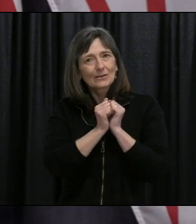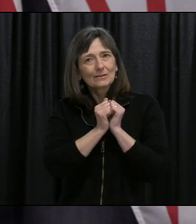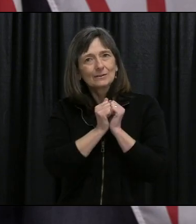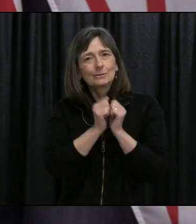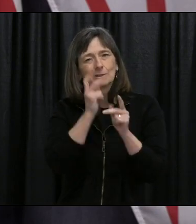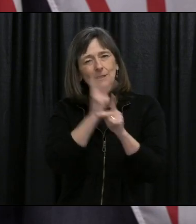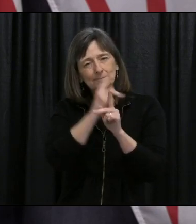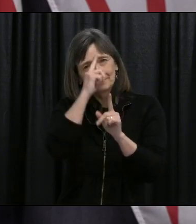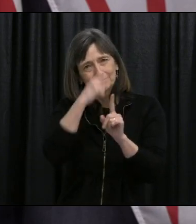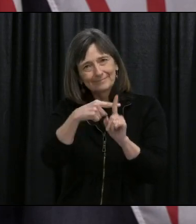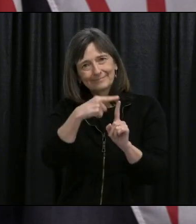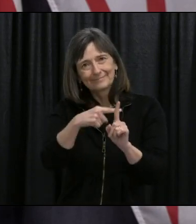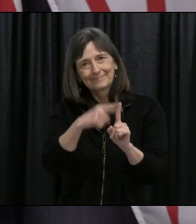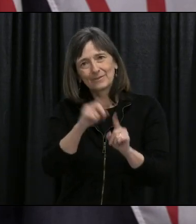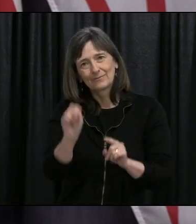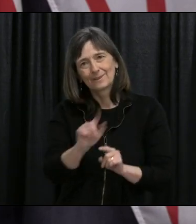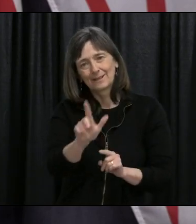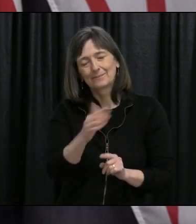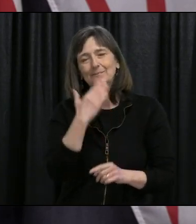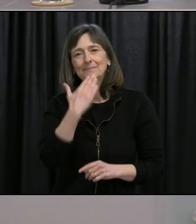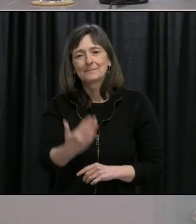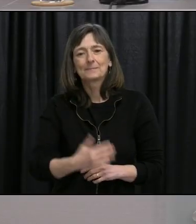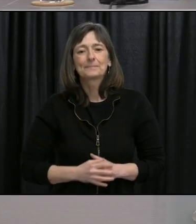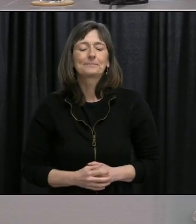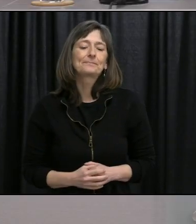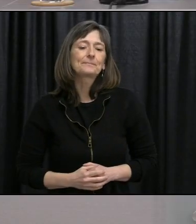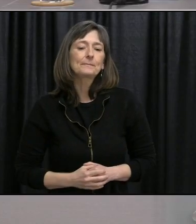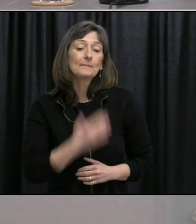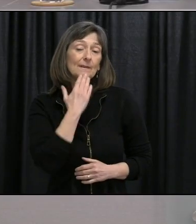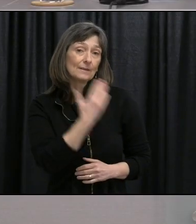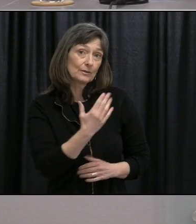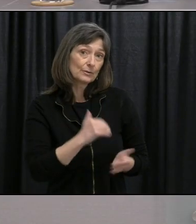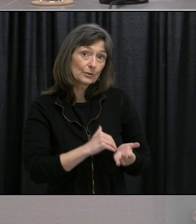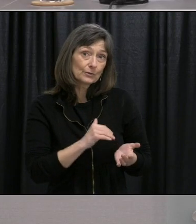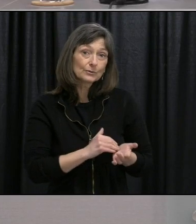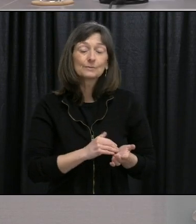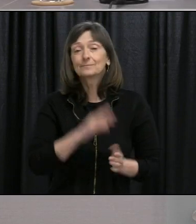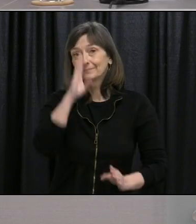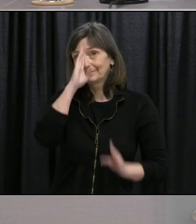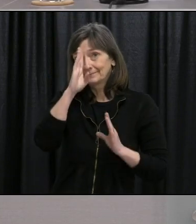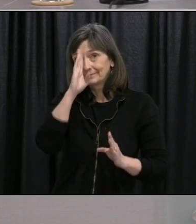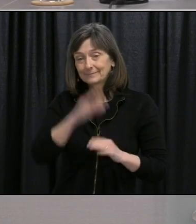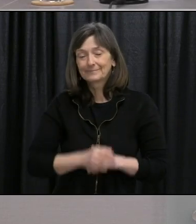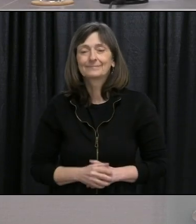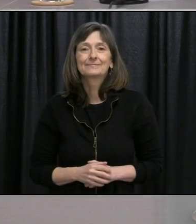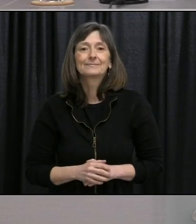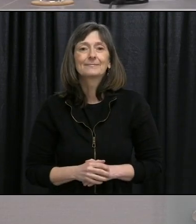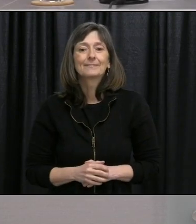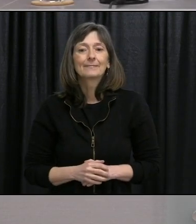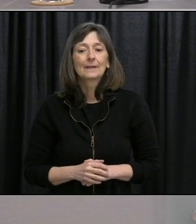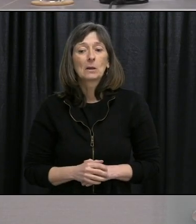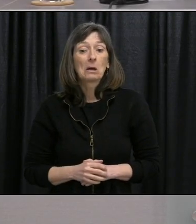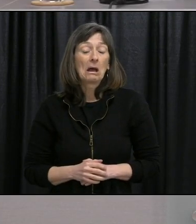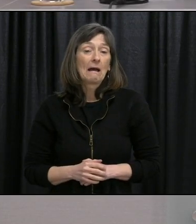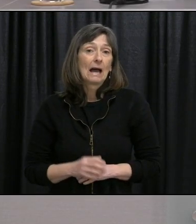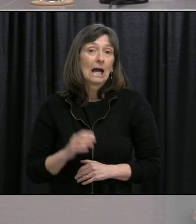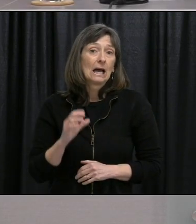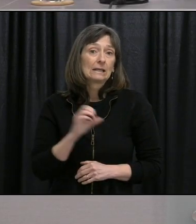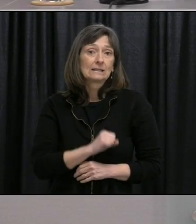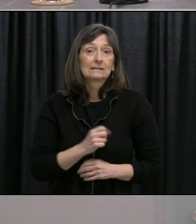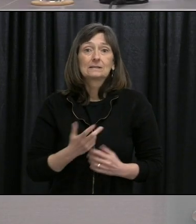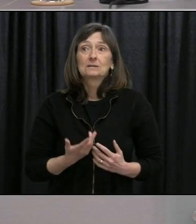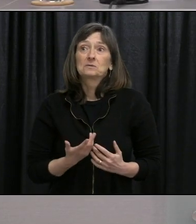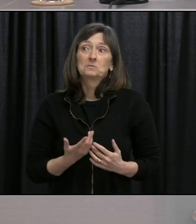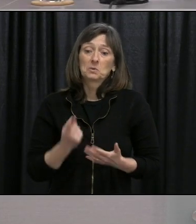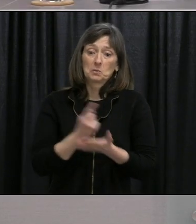fast, Newfoundland and Labrador. Thank you. Well, thank you, Dr. Fitzgerald, and good afternoon again, everyone. Well, I guess we've officially hit about